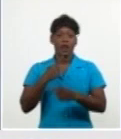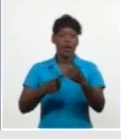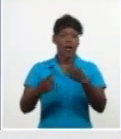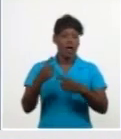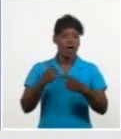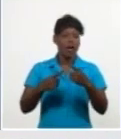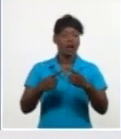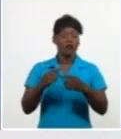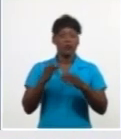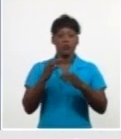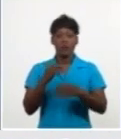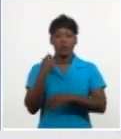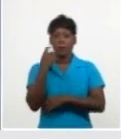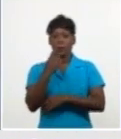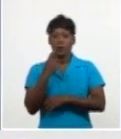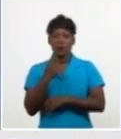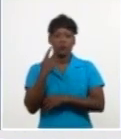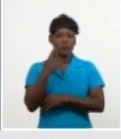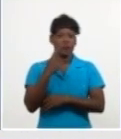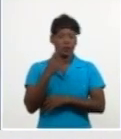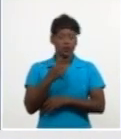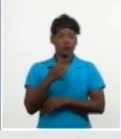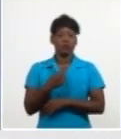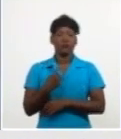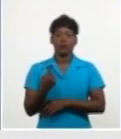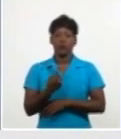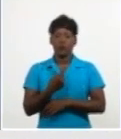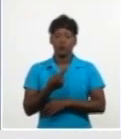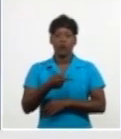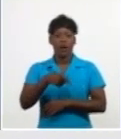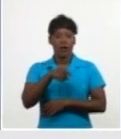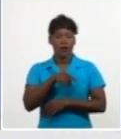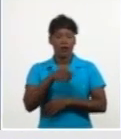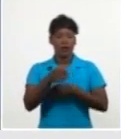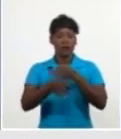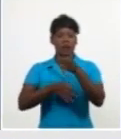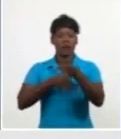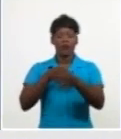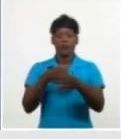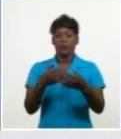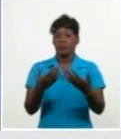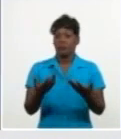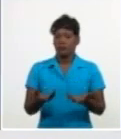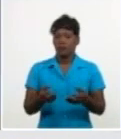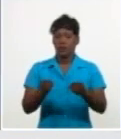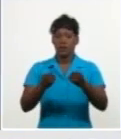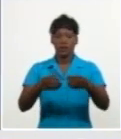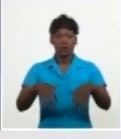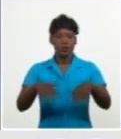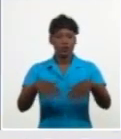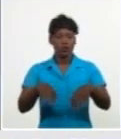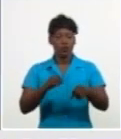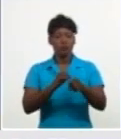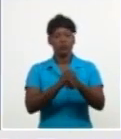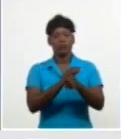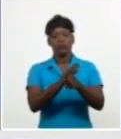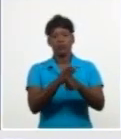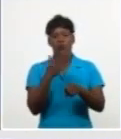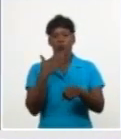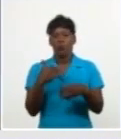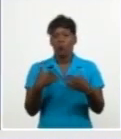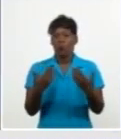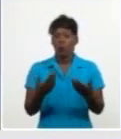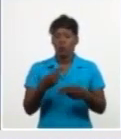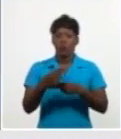in relation to the different phases and how the country will be incorporated, will